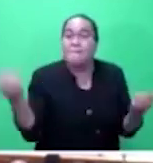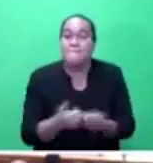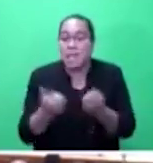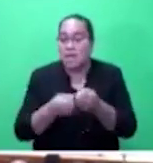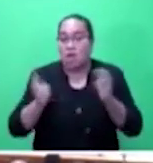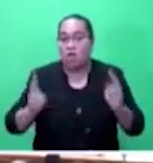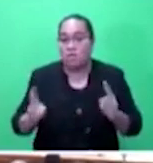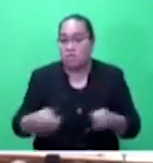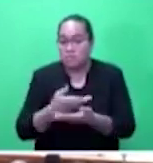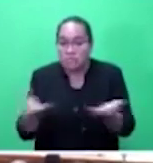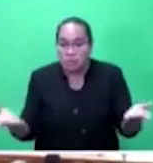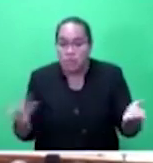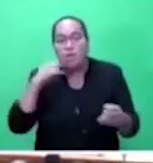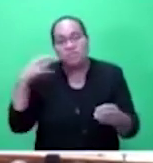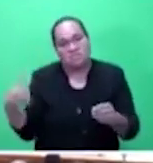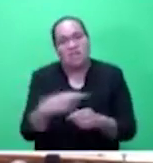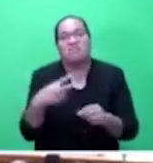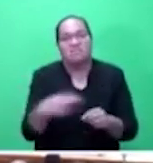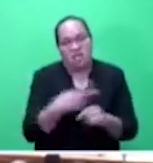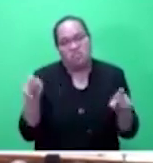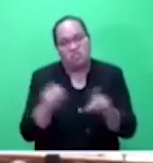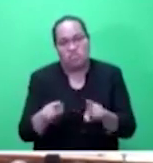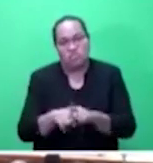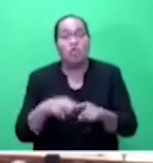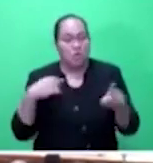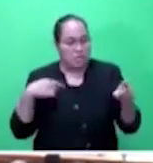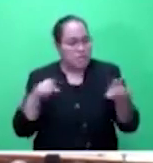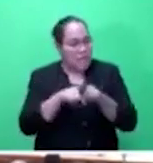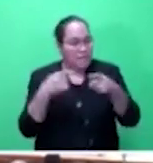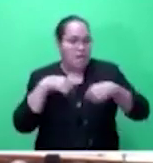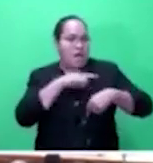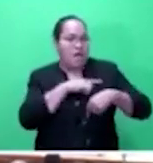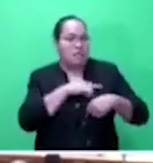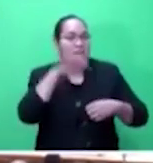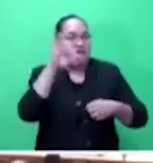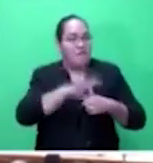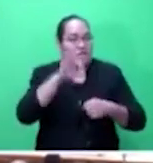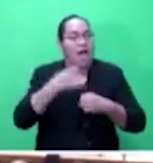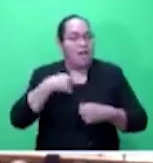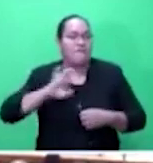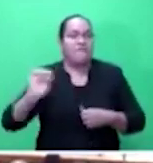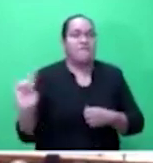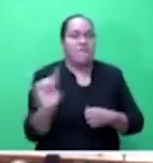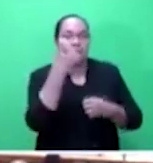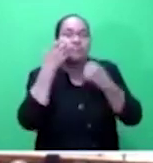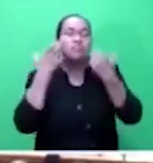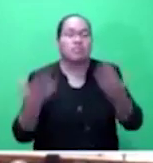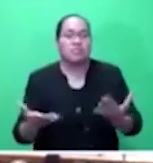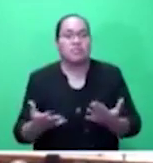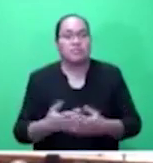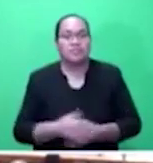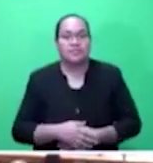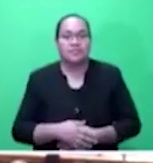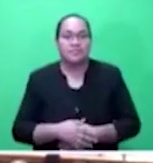see their hours and pay cut as well, and we, as elected members, must be the first. Mr. Speaker,